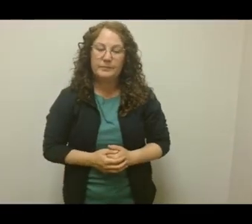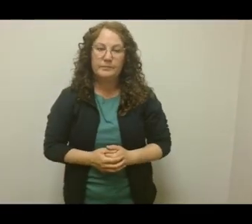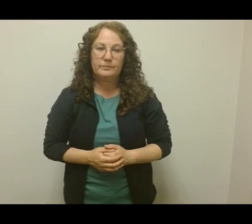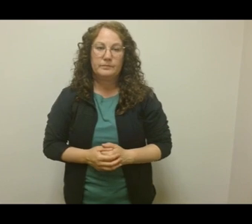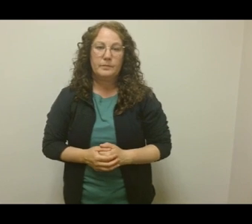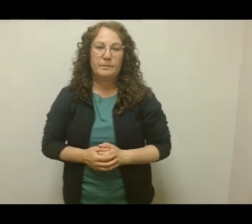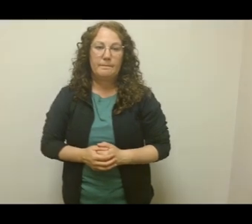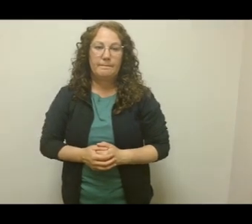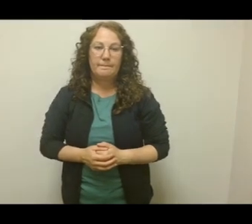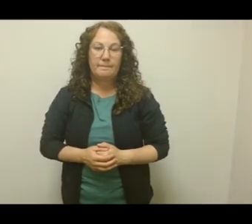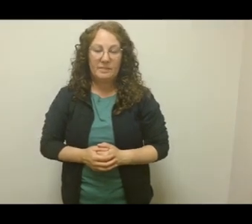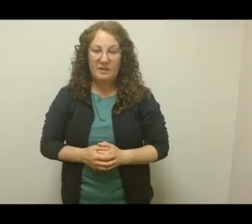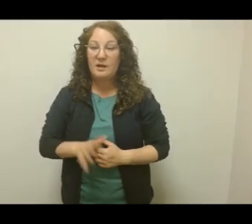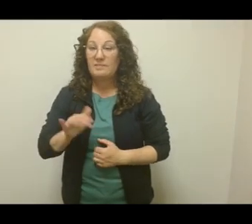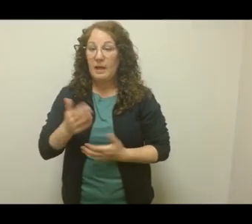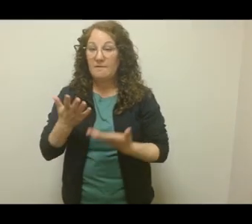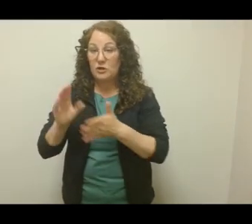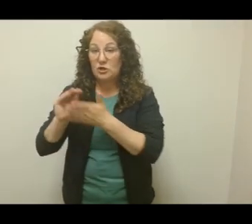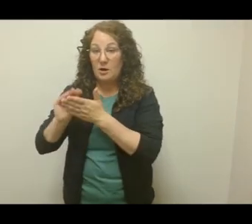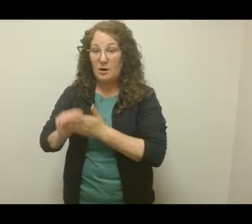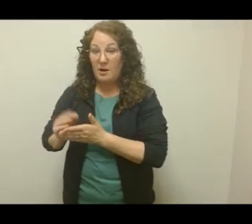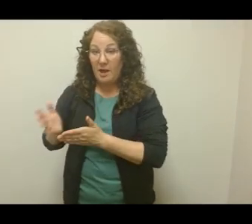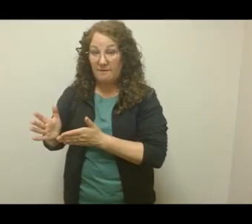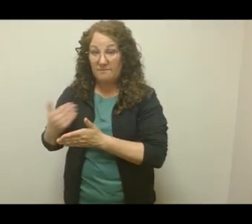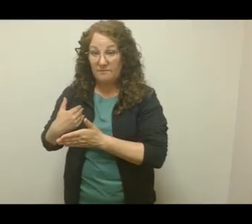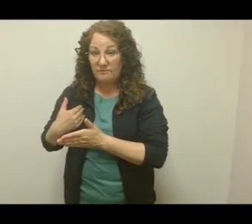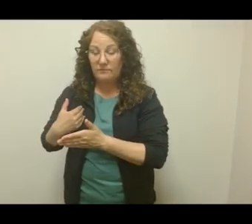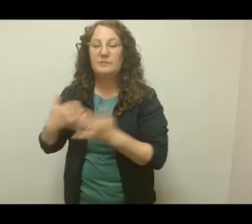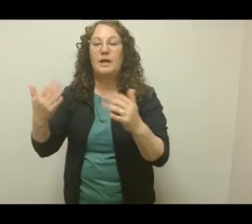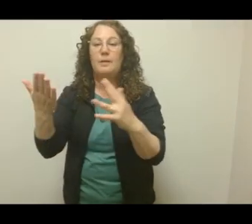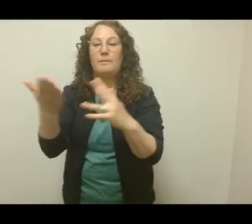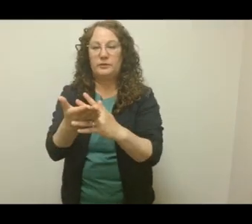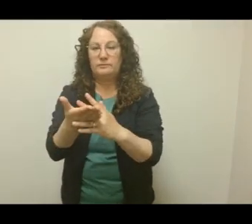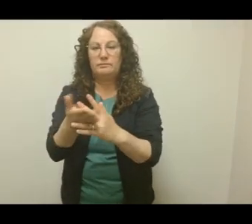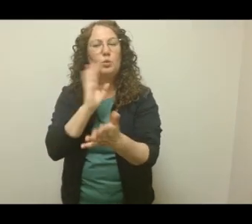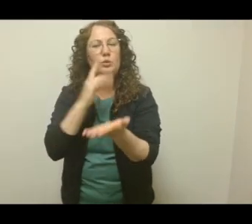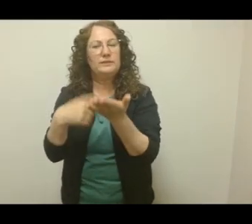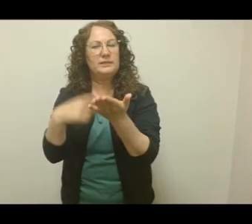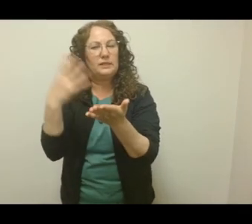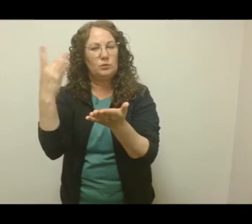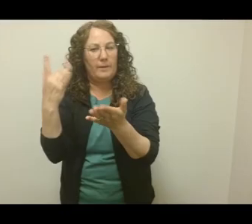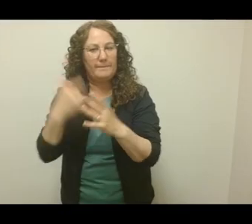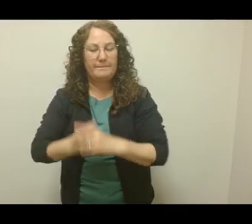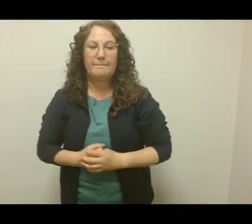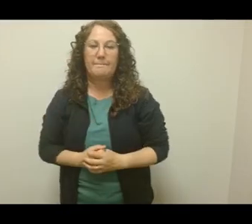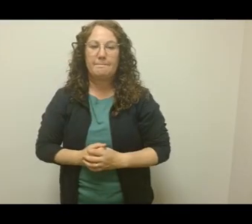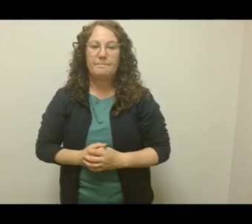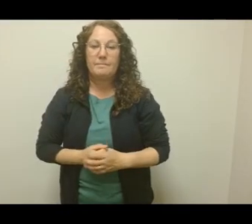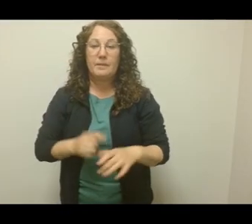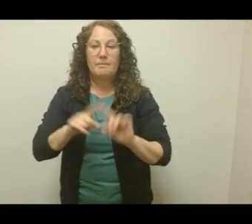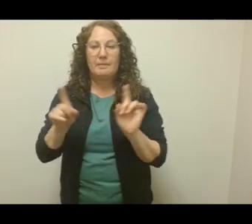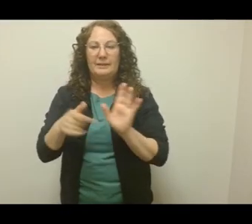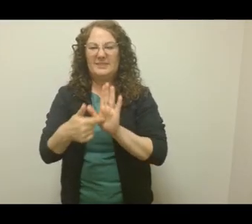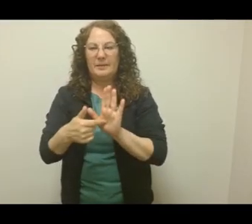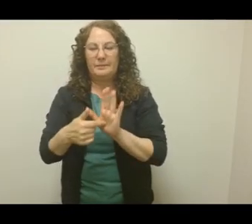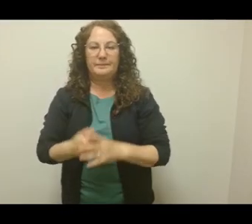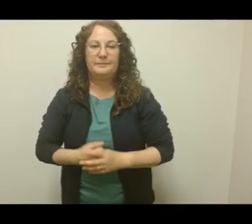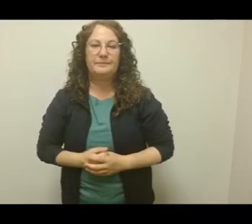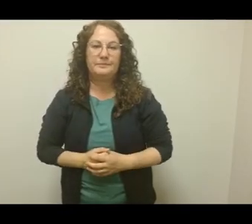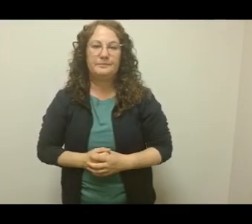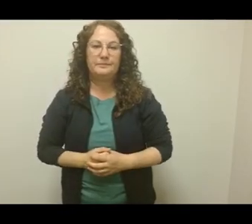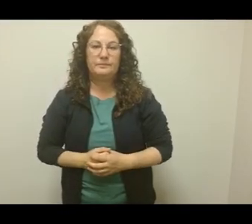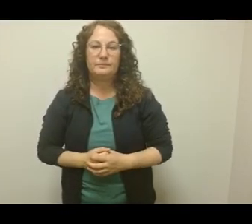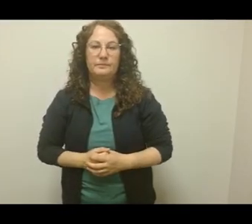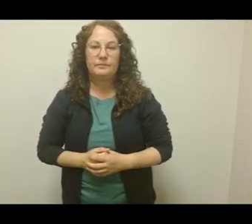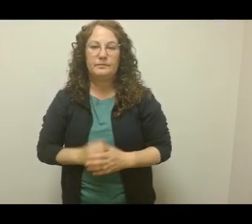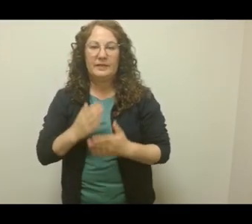So once you've got those notes, the next step will be to take a break, and we'll talk about why. But let's look at an example of